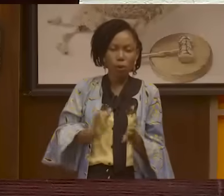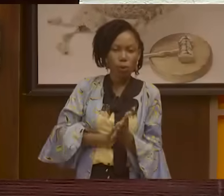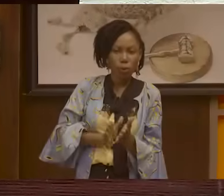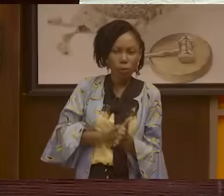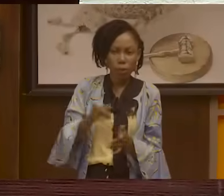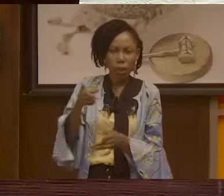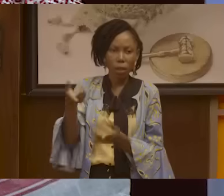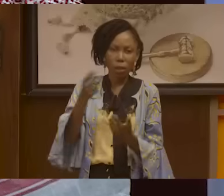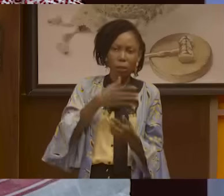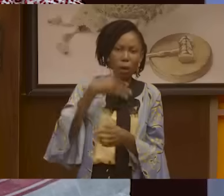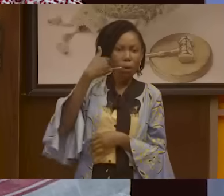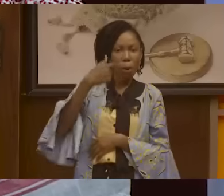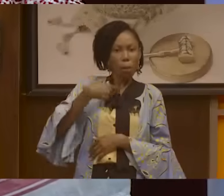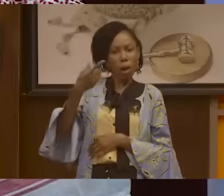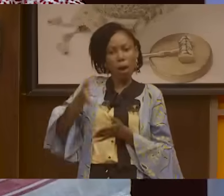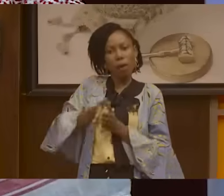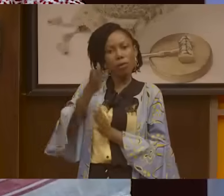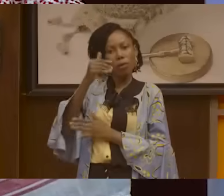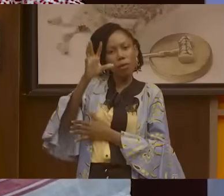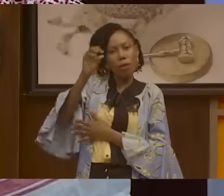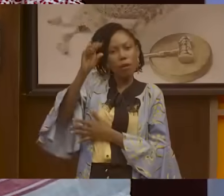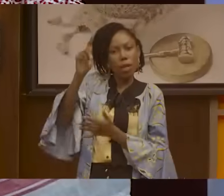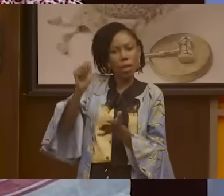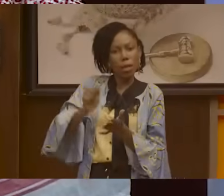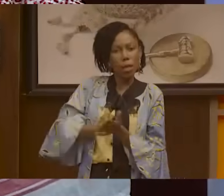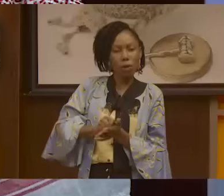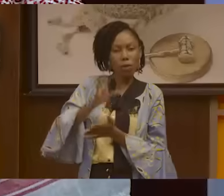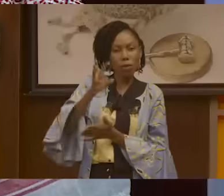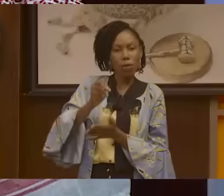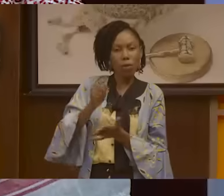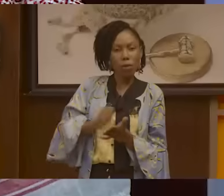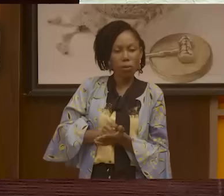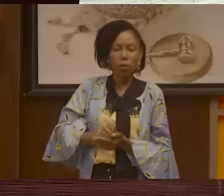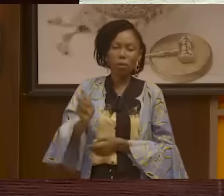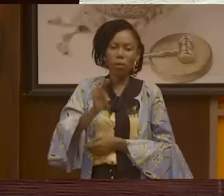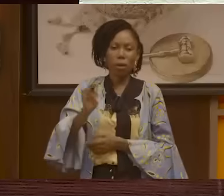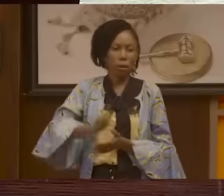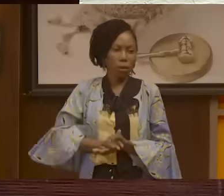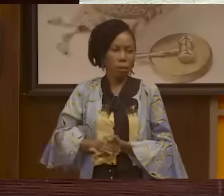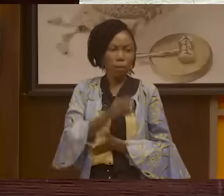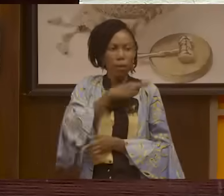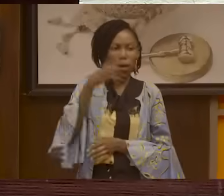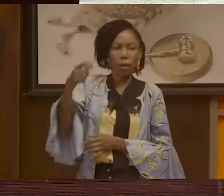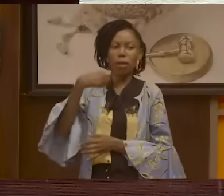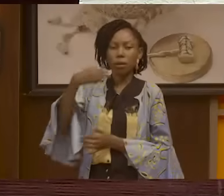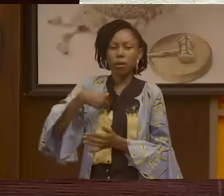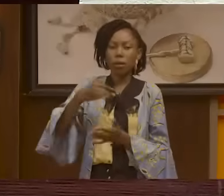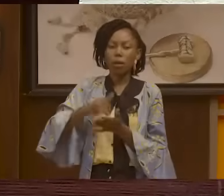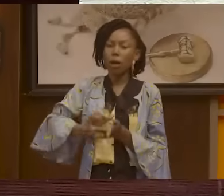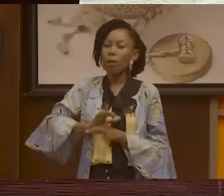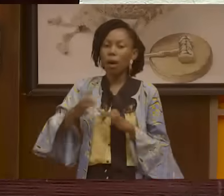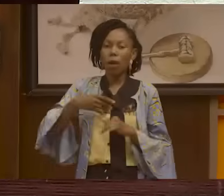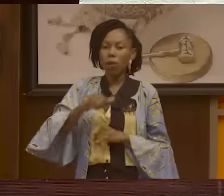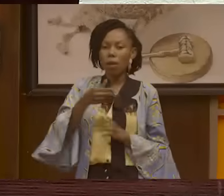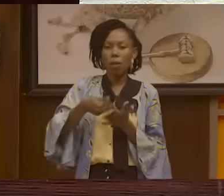for 50,000 naira to complete the registration in a new school. Then I told her I don't have any money to give